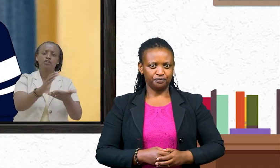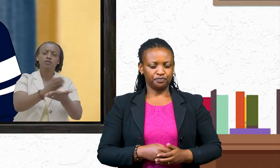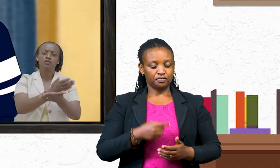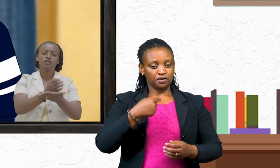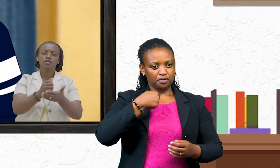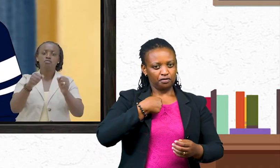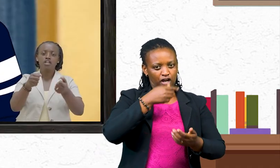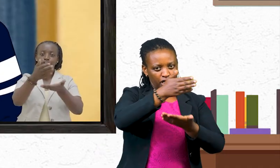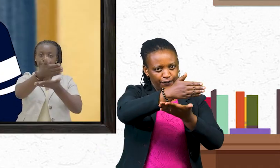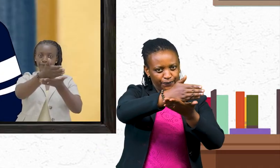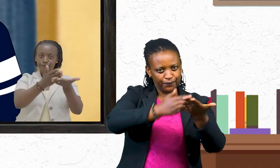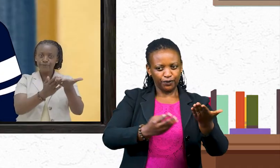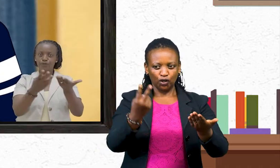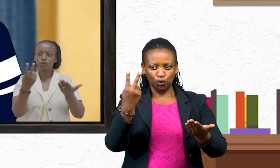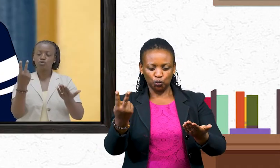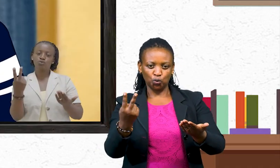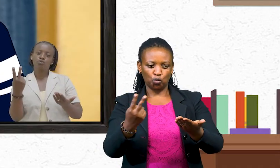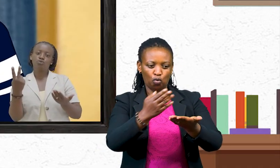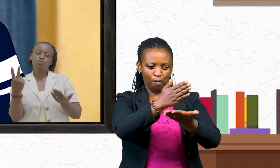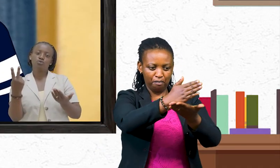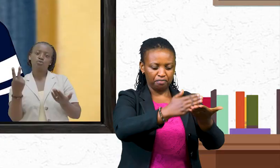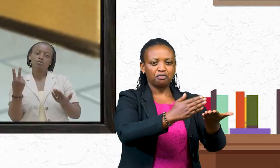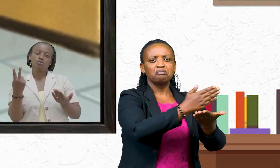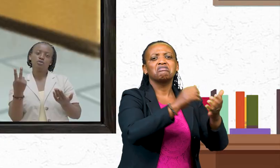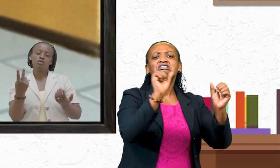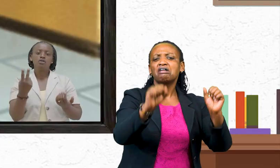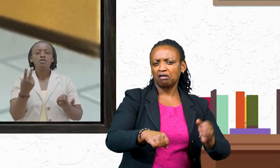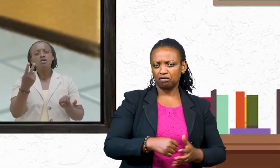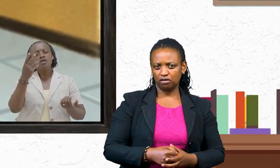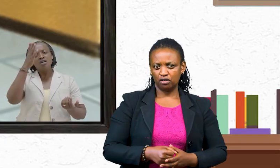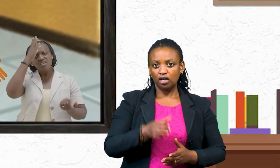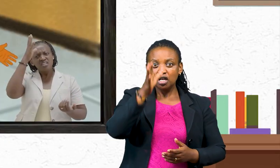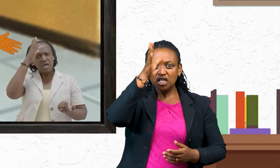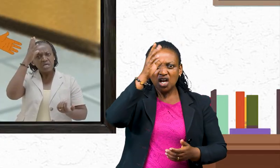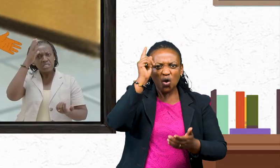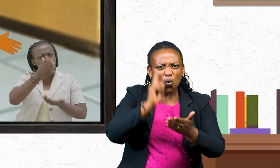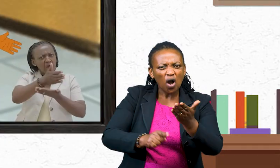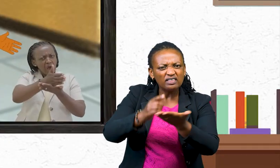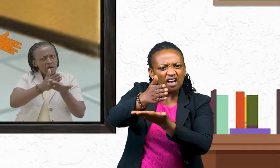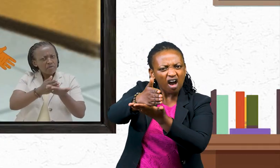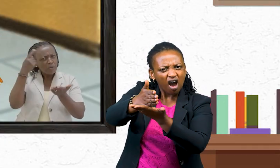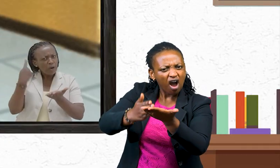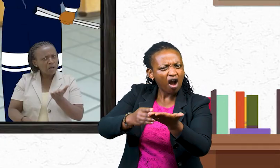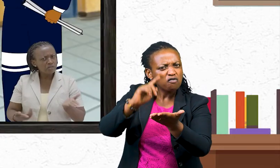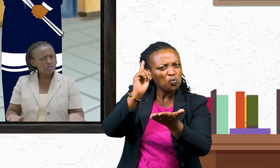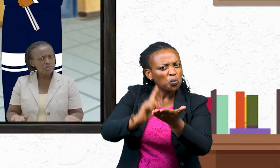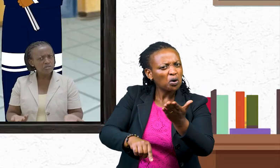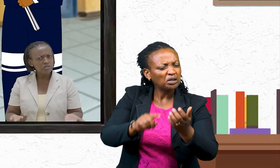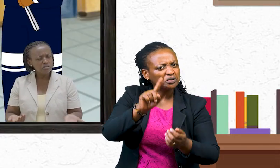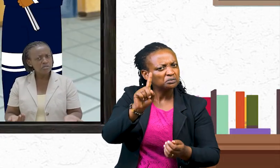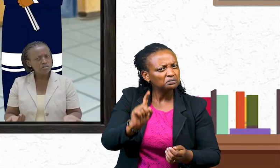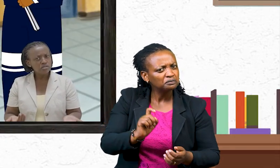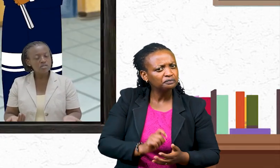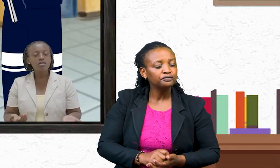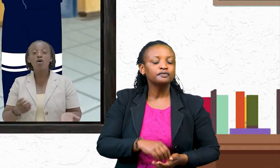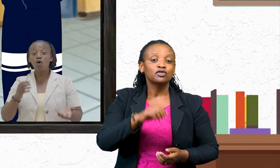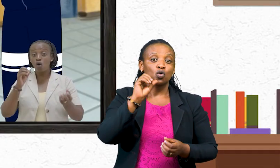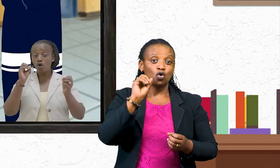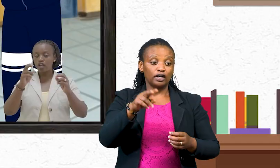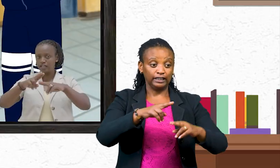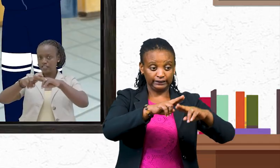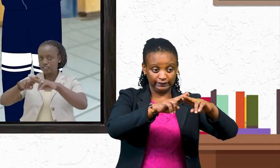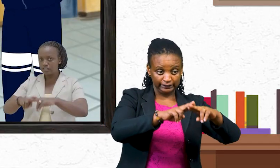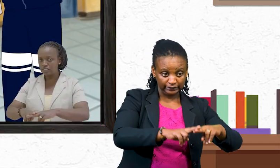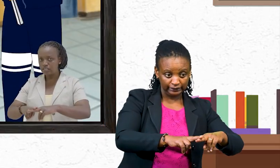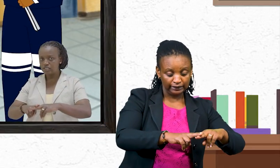I am going to cut it into 2 halves. Dad, what are halves? Alright, let's